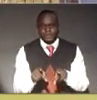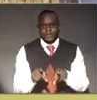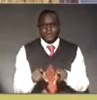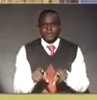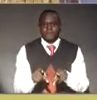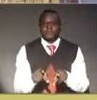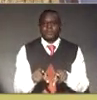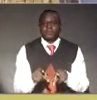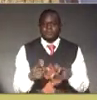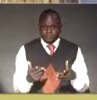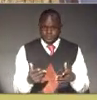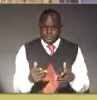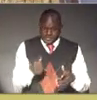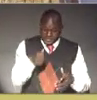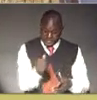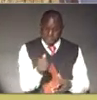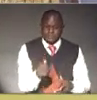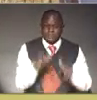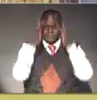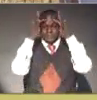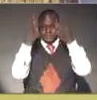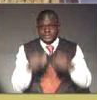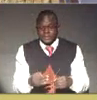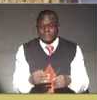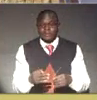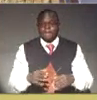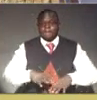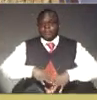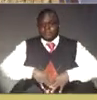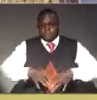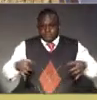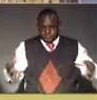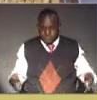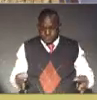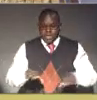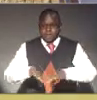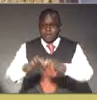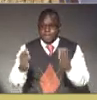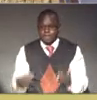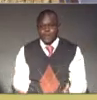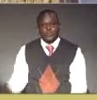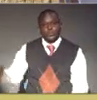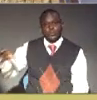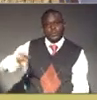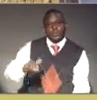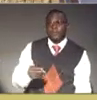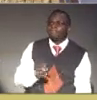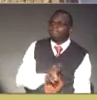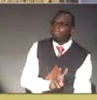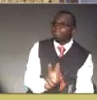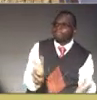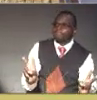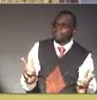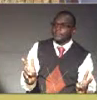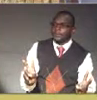He took it on himself. He unwrapped himself, got a basin, filled it with water. They were watching. And he came